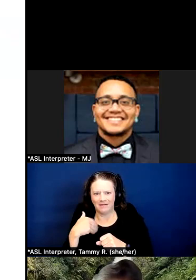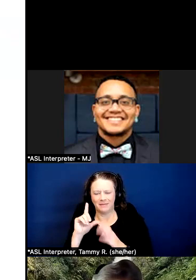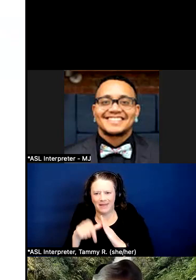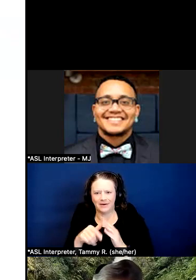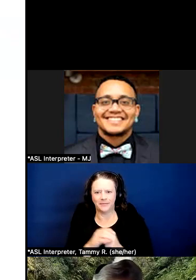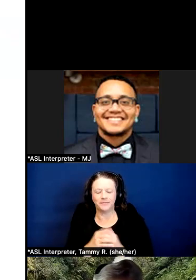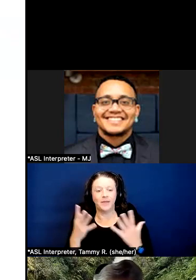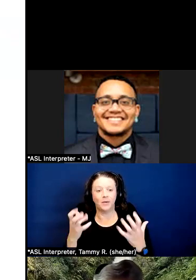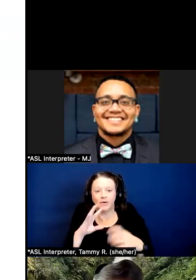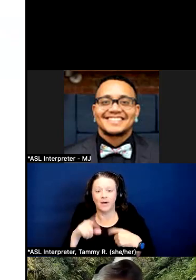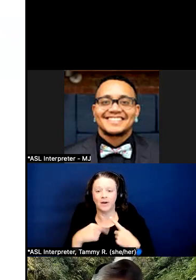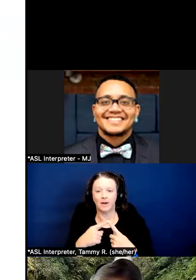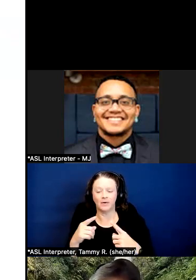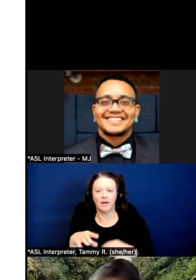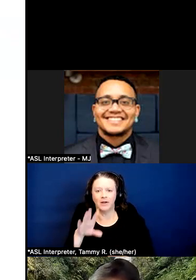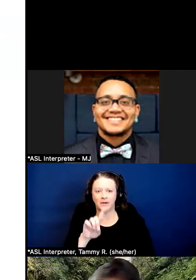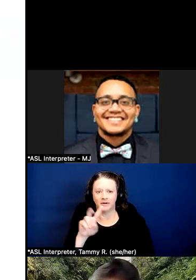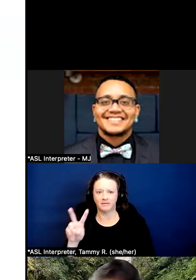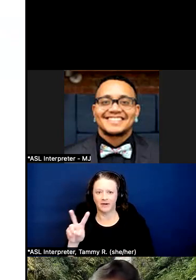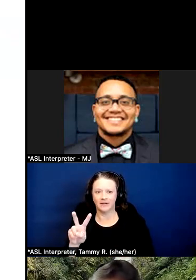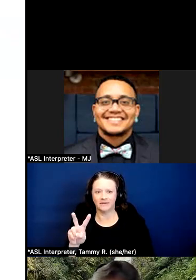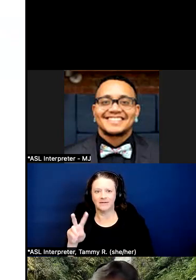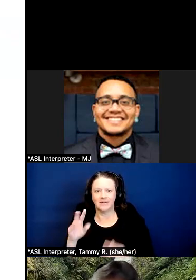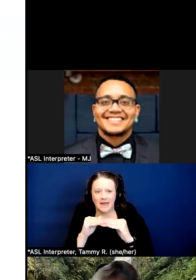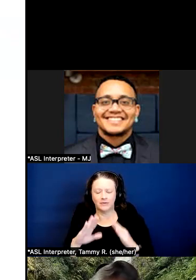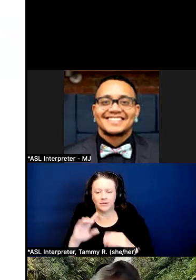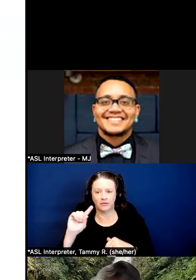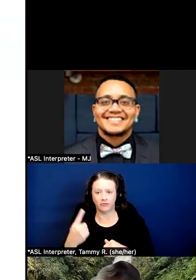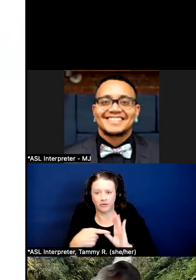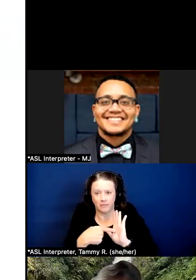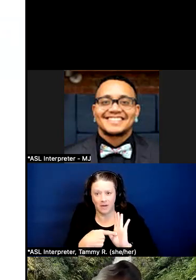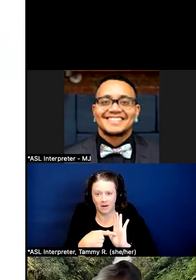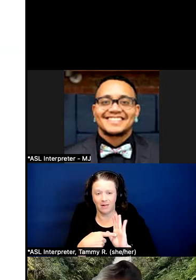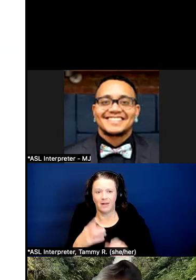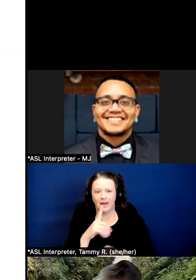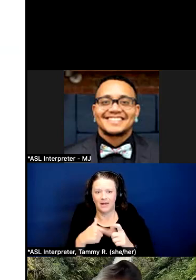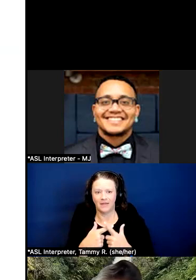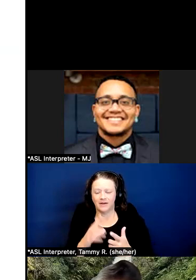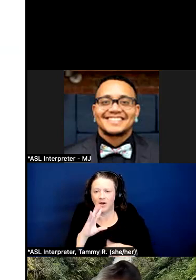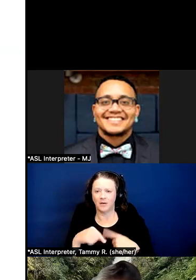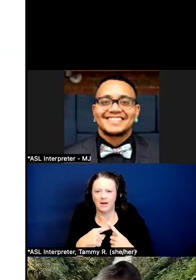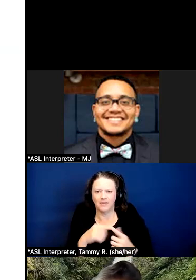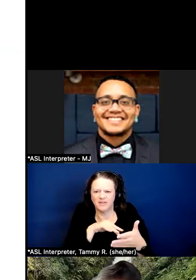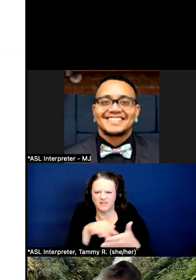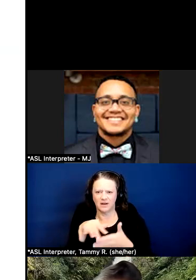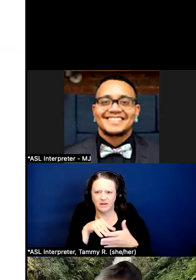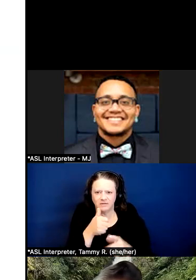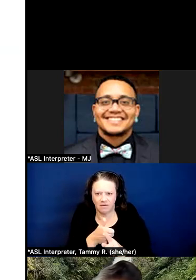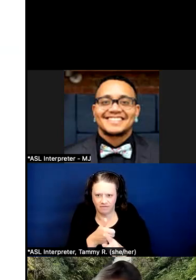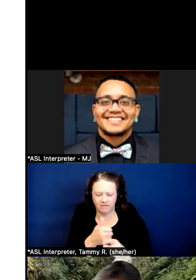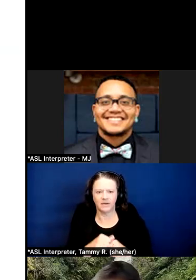But I want to talk about the domestic violence first model first, and then talk about the study itself.